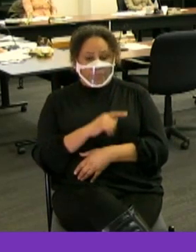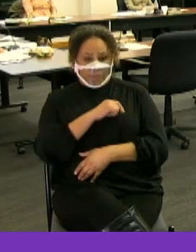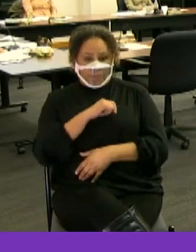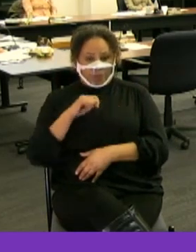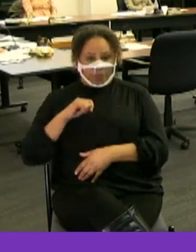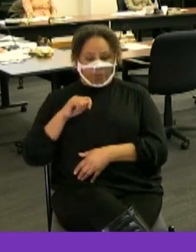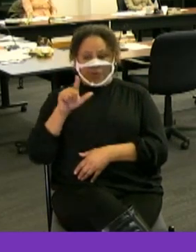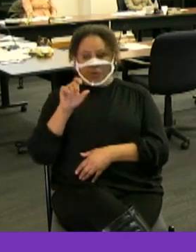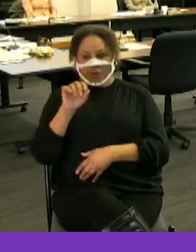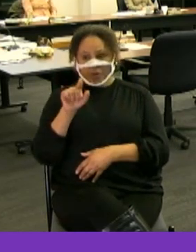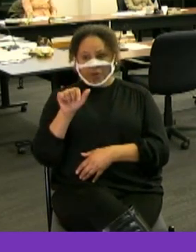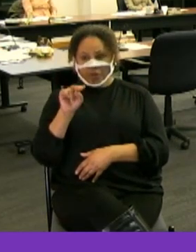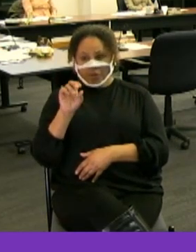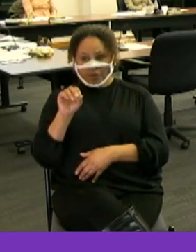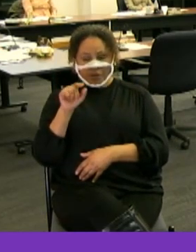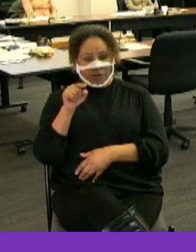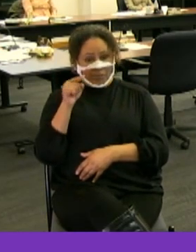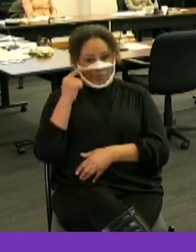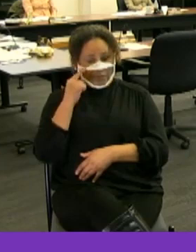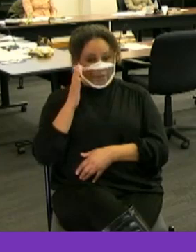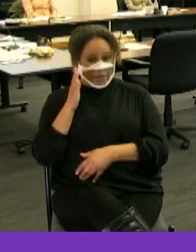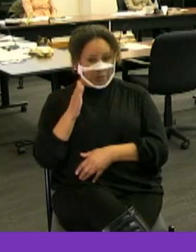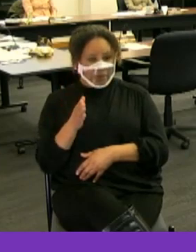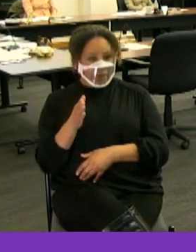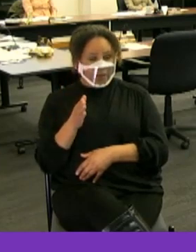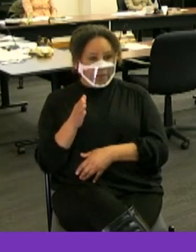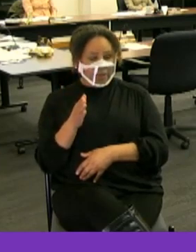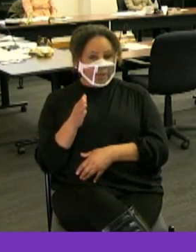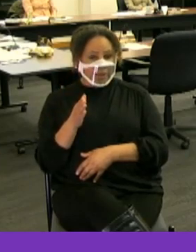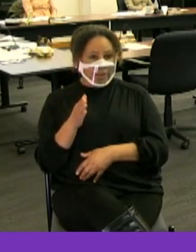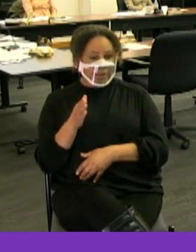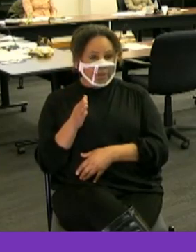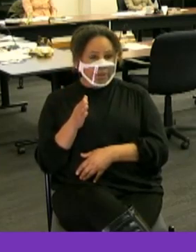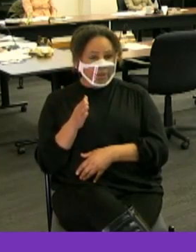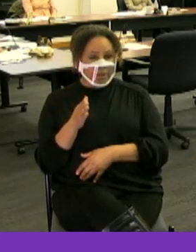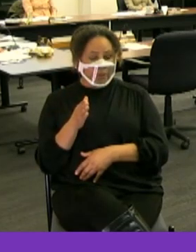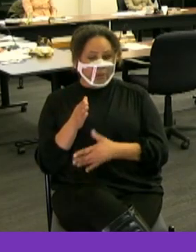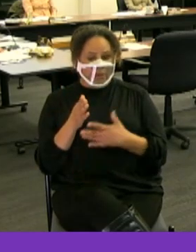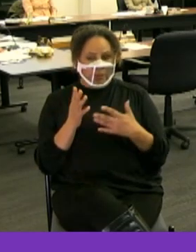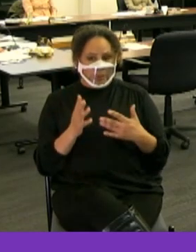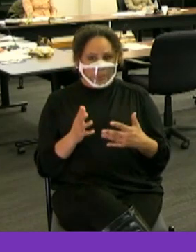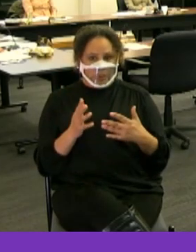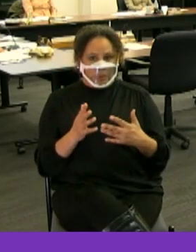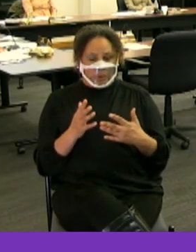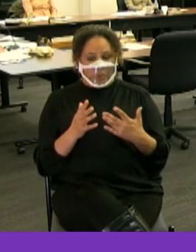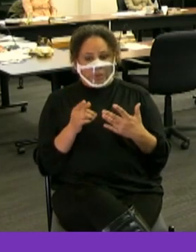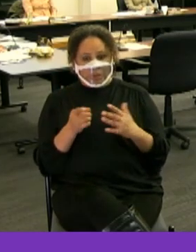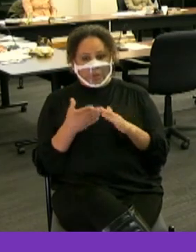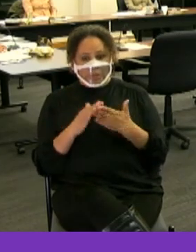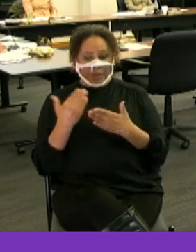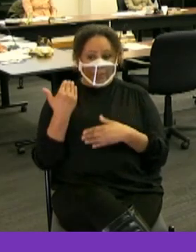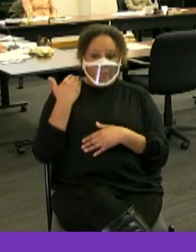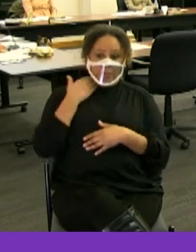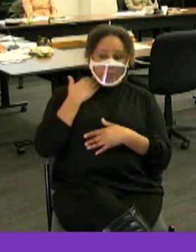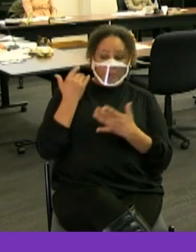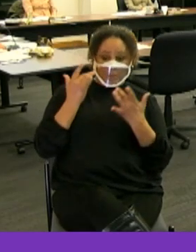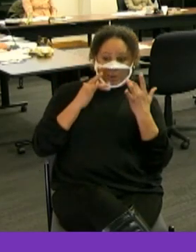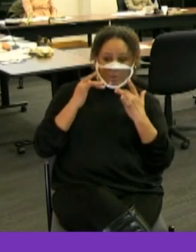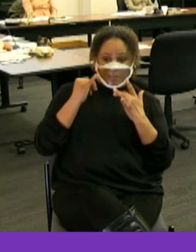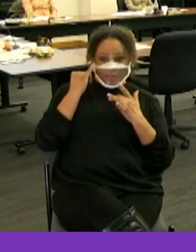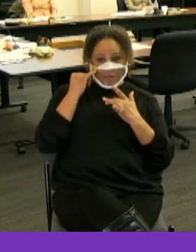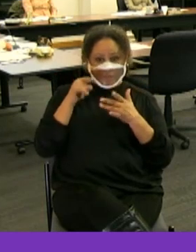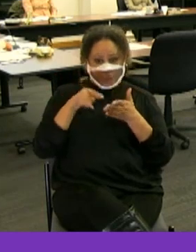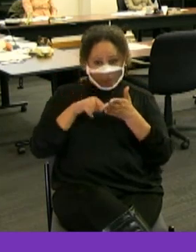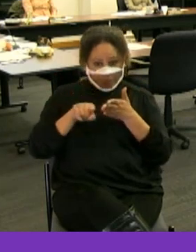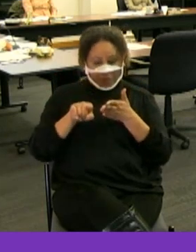Trustee Lozano, do you think that it would break your back to pay $3 extra per credit hour, which if you